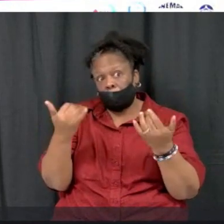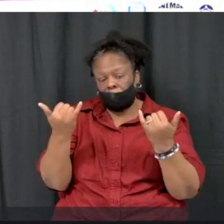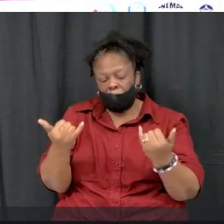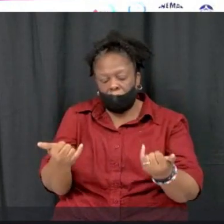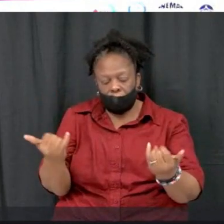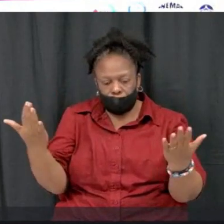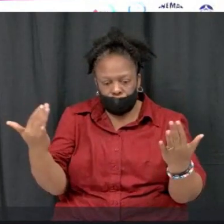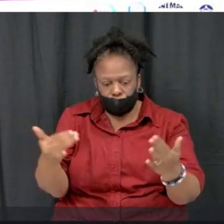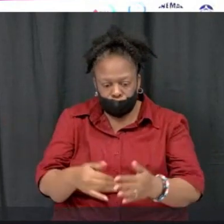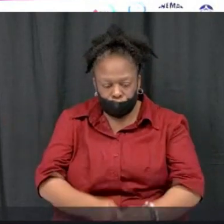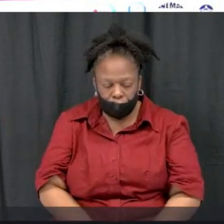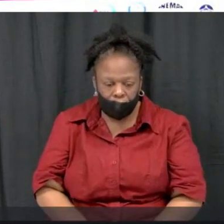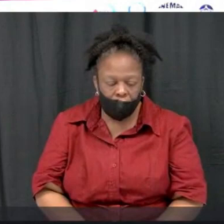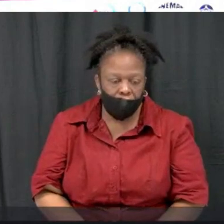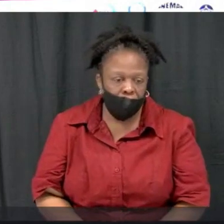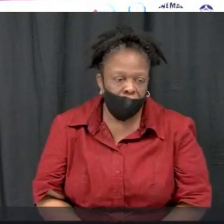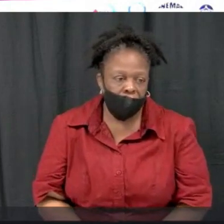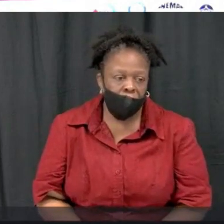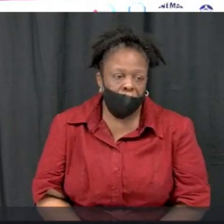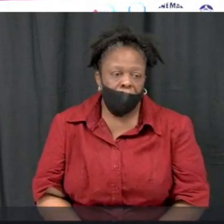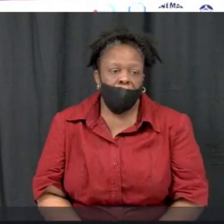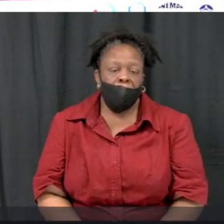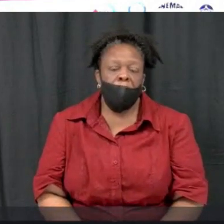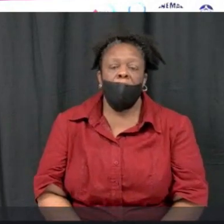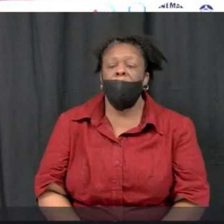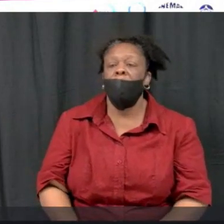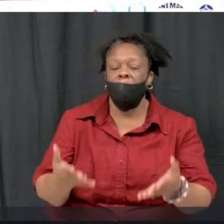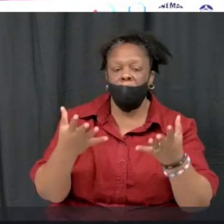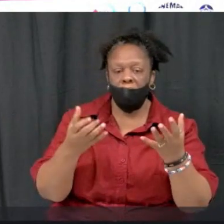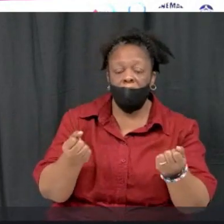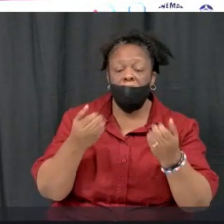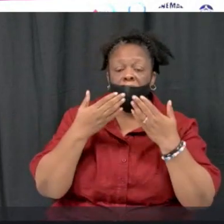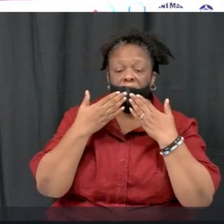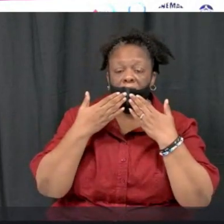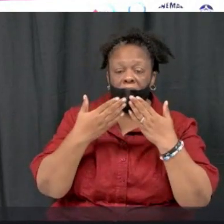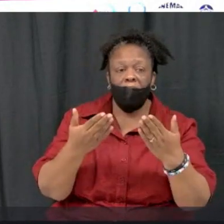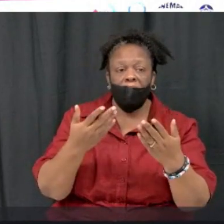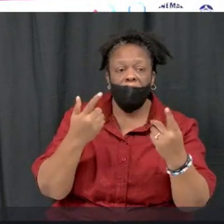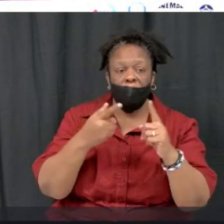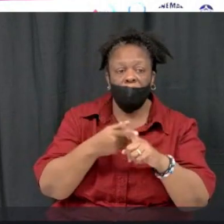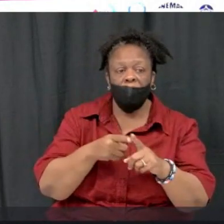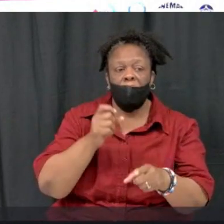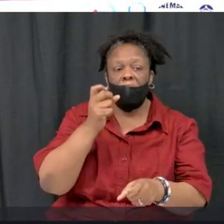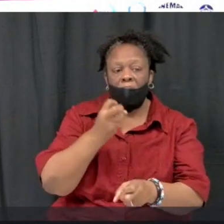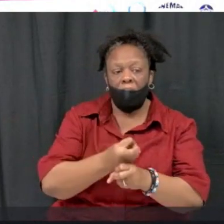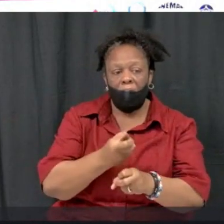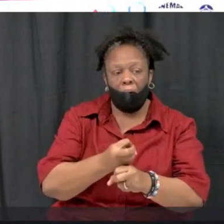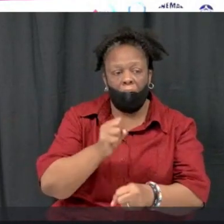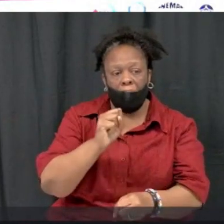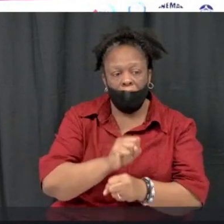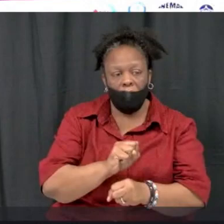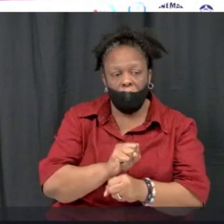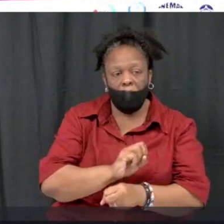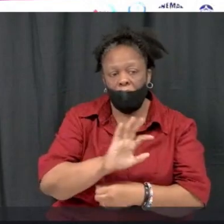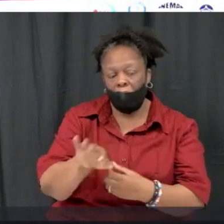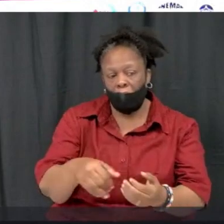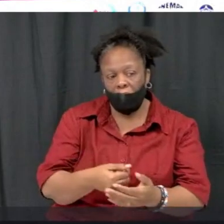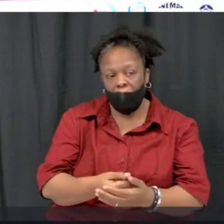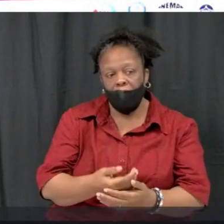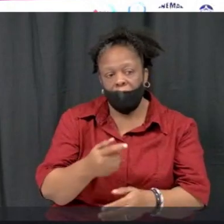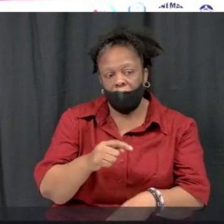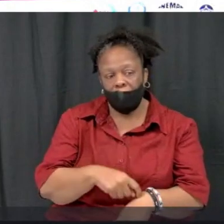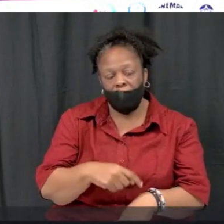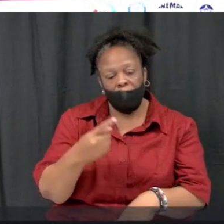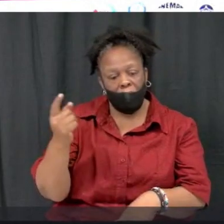briefing yesterday and today again. So thank you for your commitment, hard work, and dedication to this cause. And thank you once again,